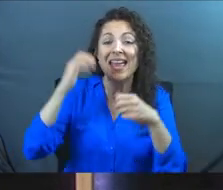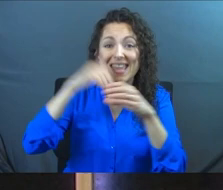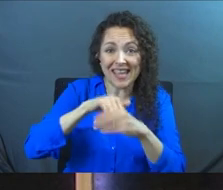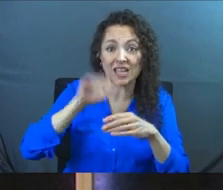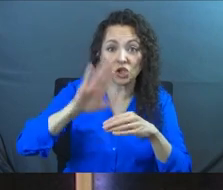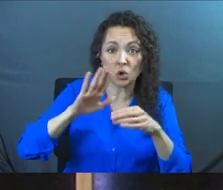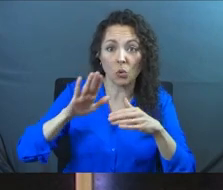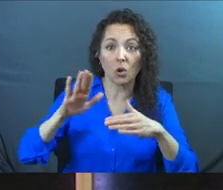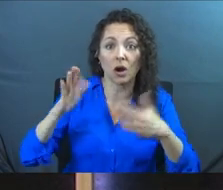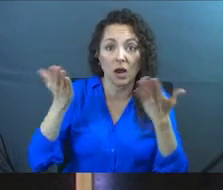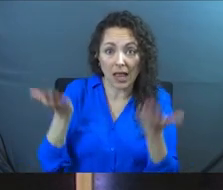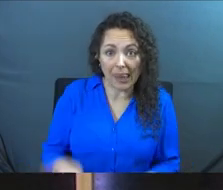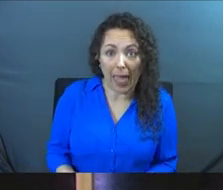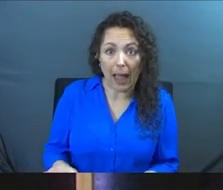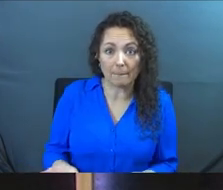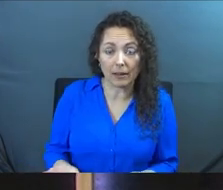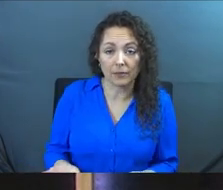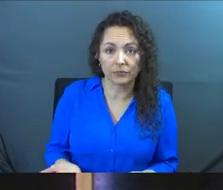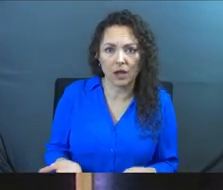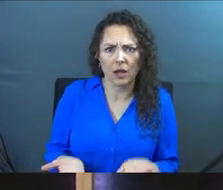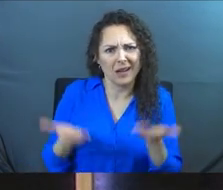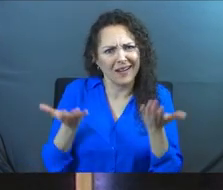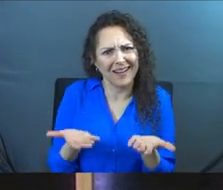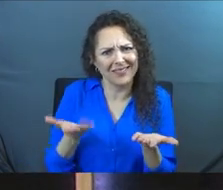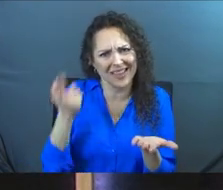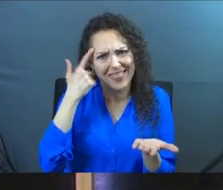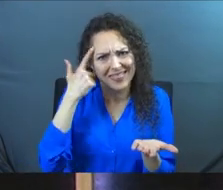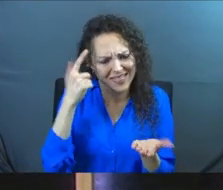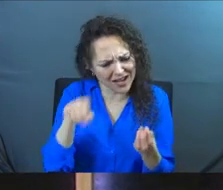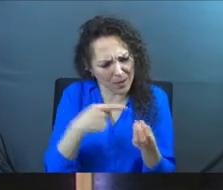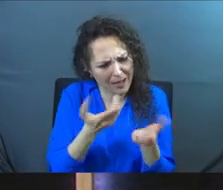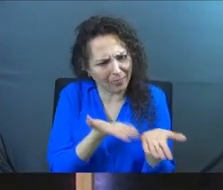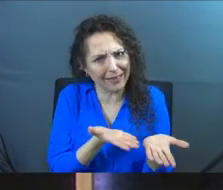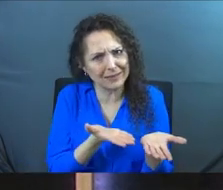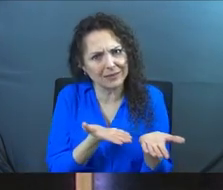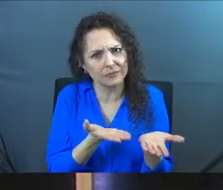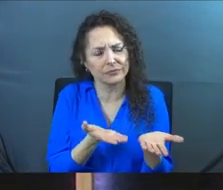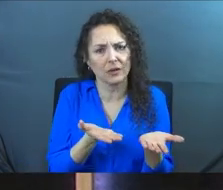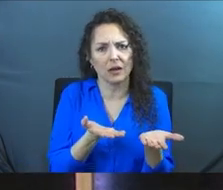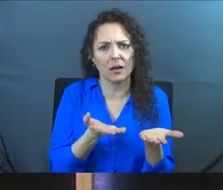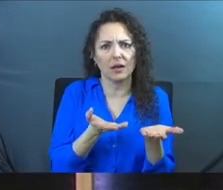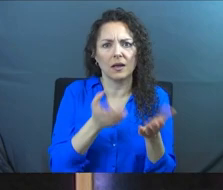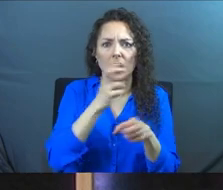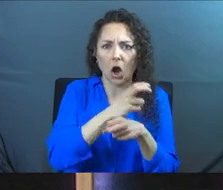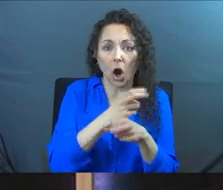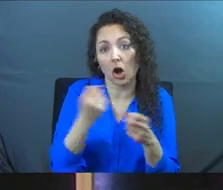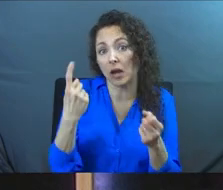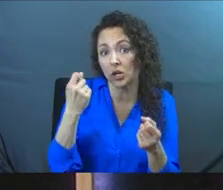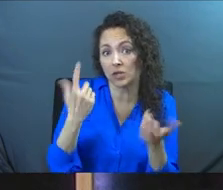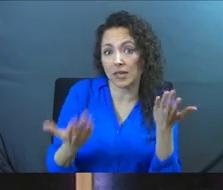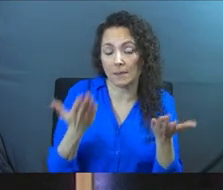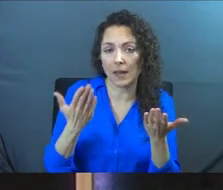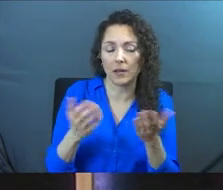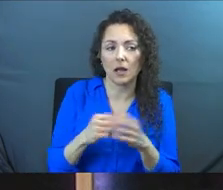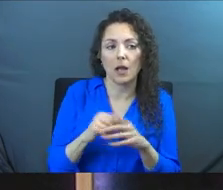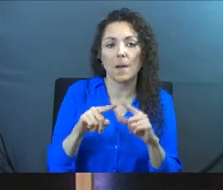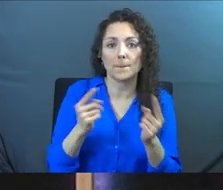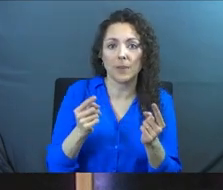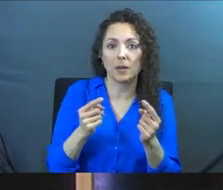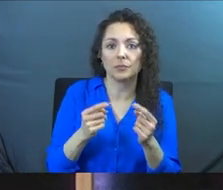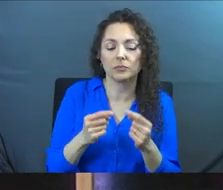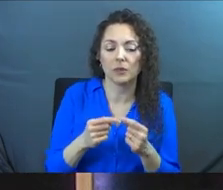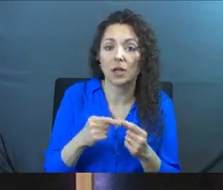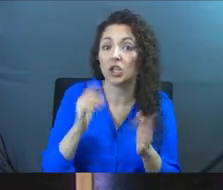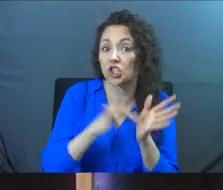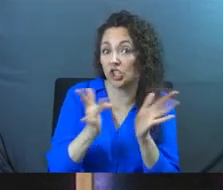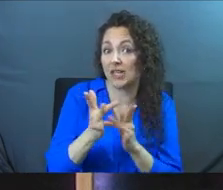we have to wrestle with and think about and face. And Pastor Josh talked about this too in this series, that Jesus would just sort of say these things